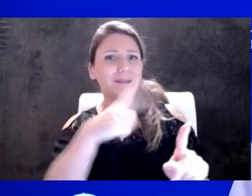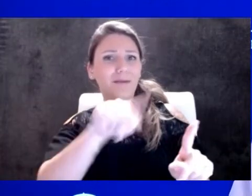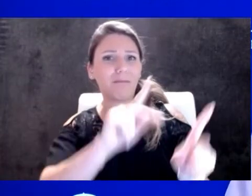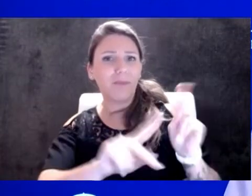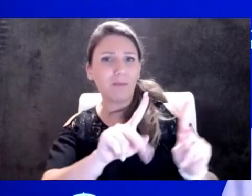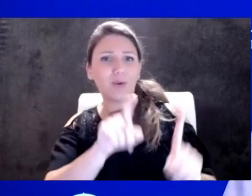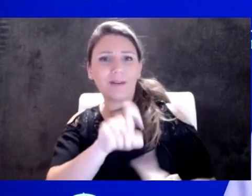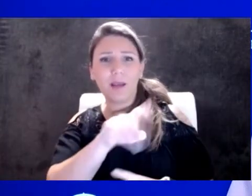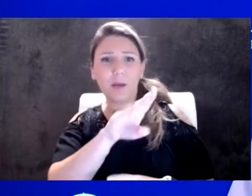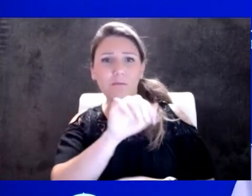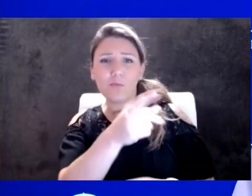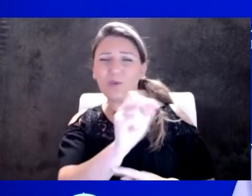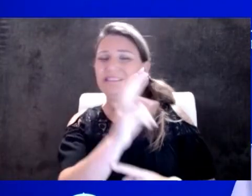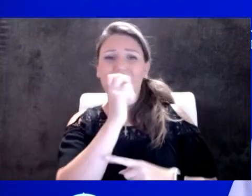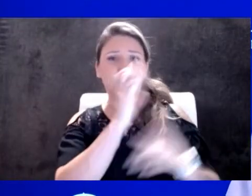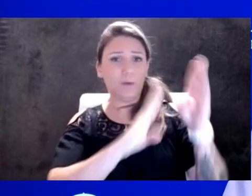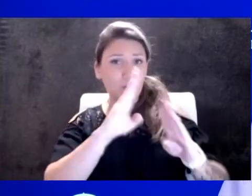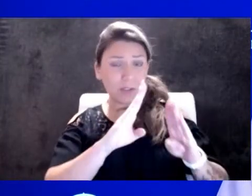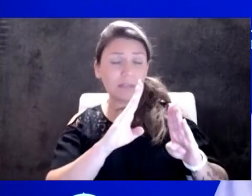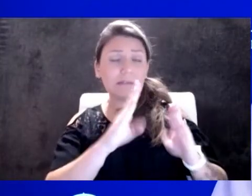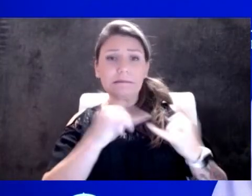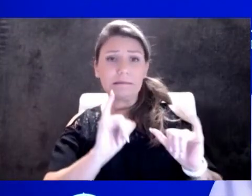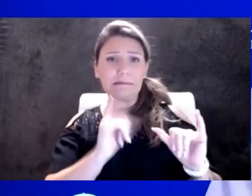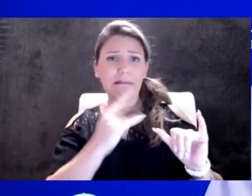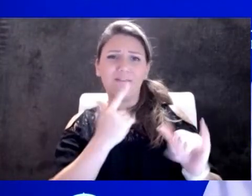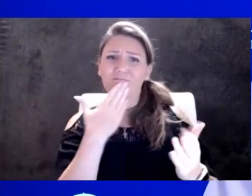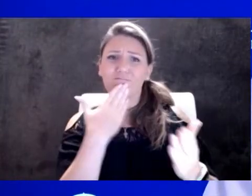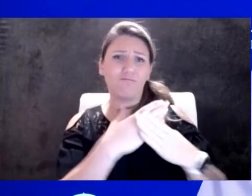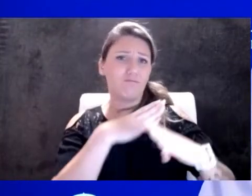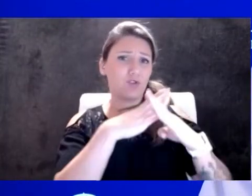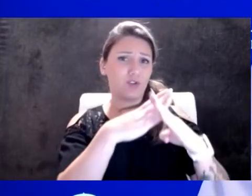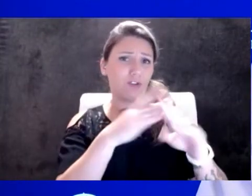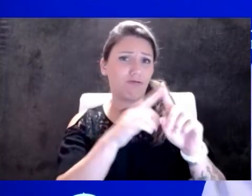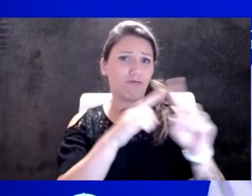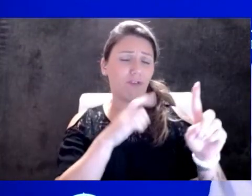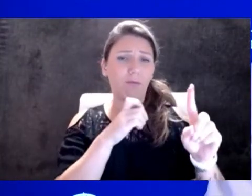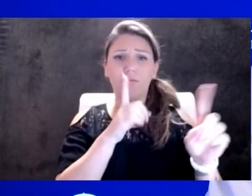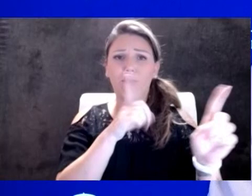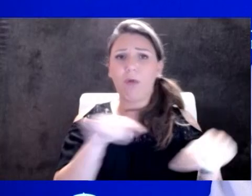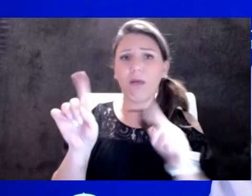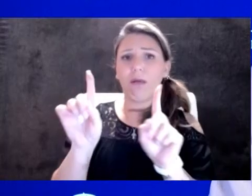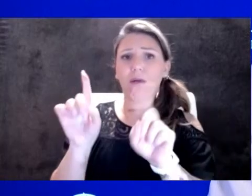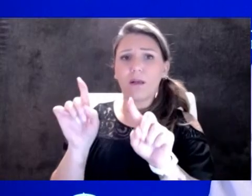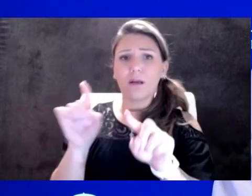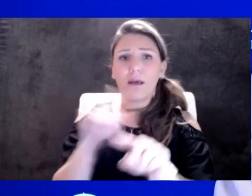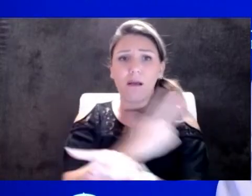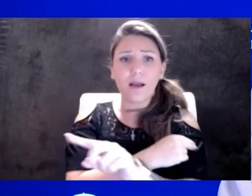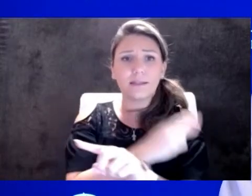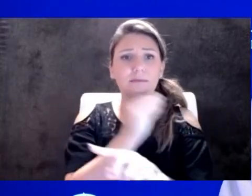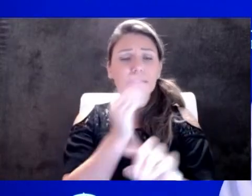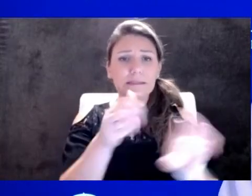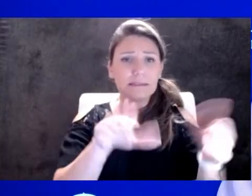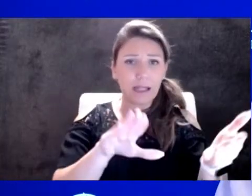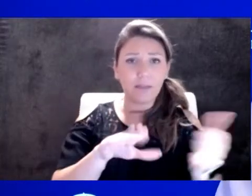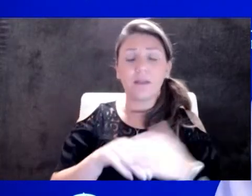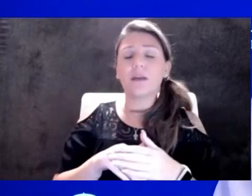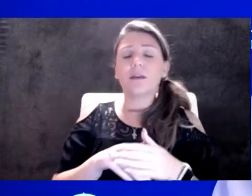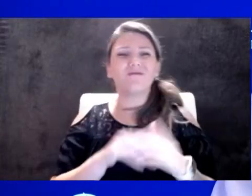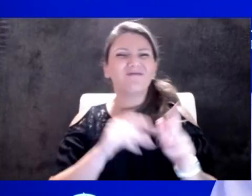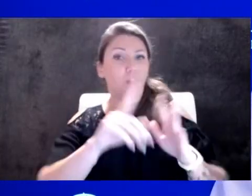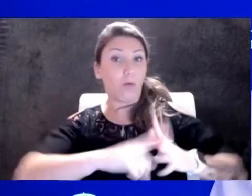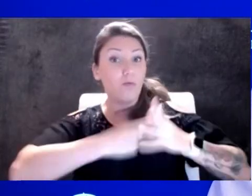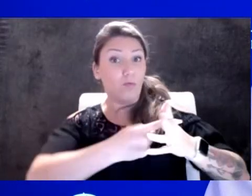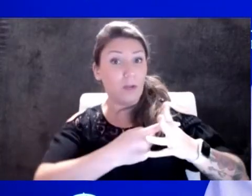protection, still very good protection against hospitalization, severe disease, and death with their original dosing. So I'm not really